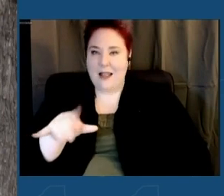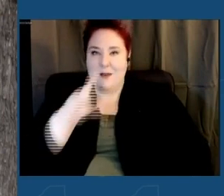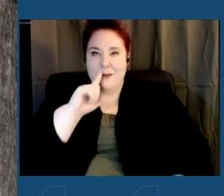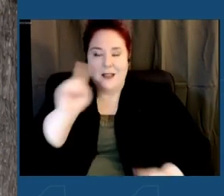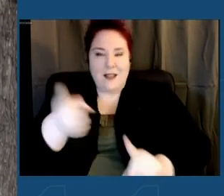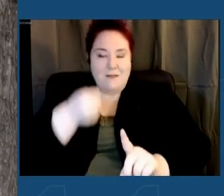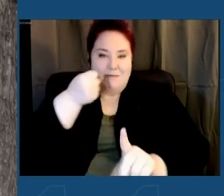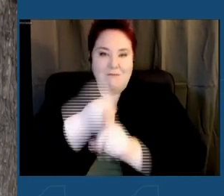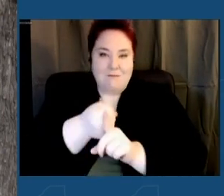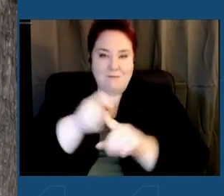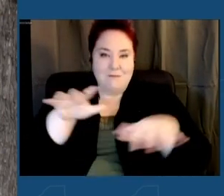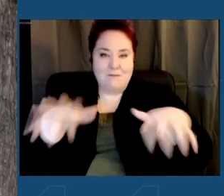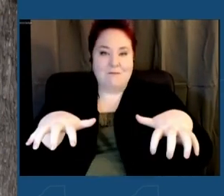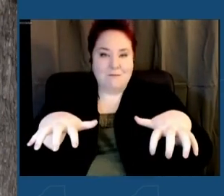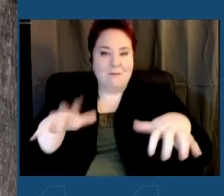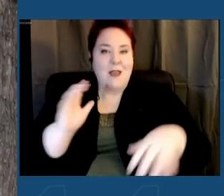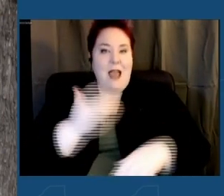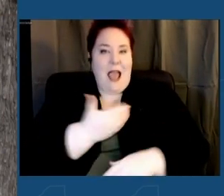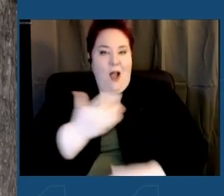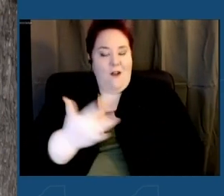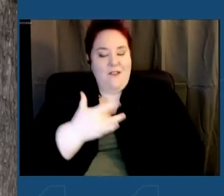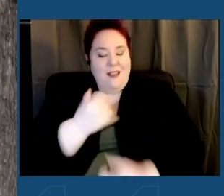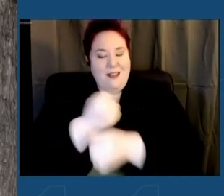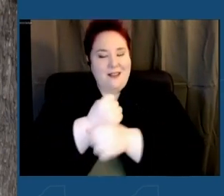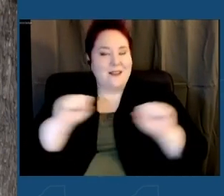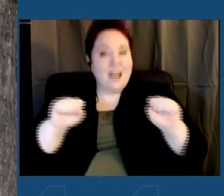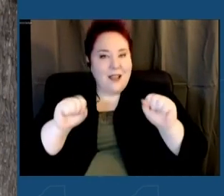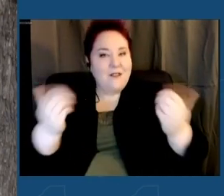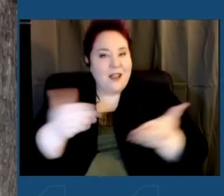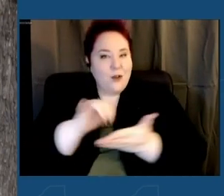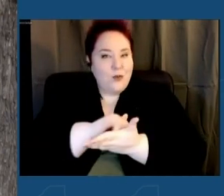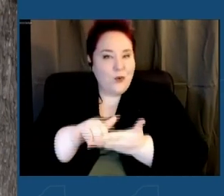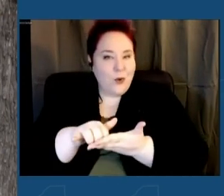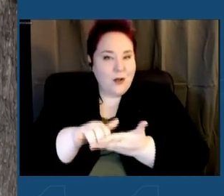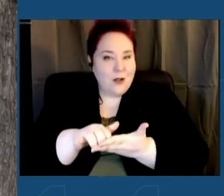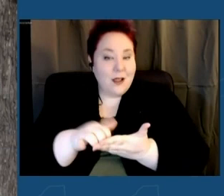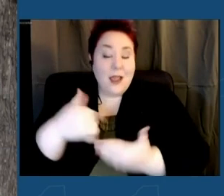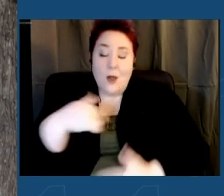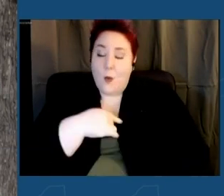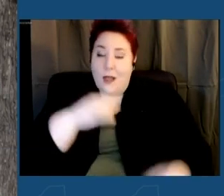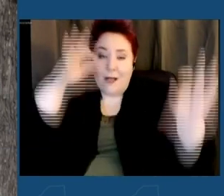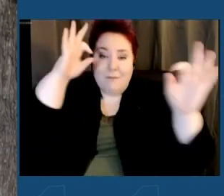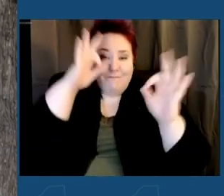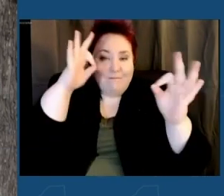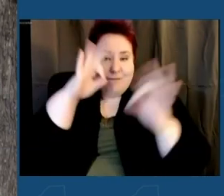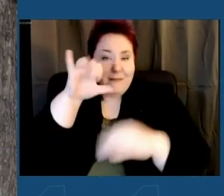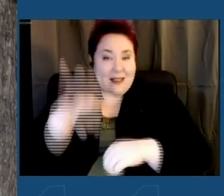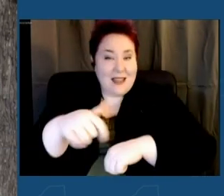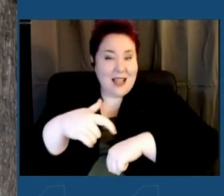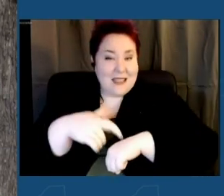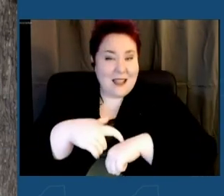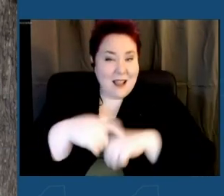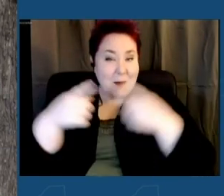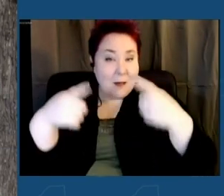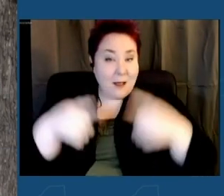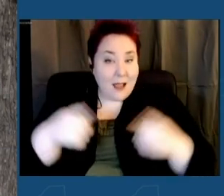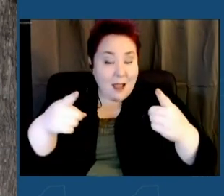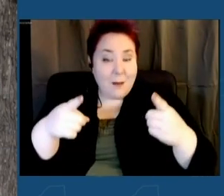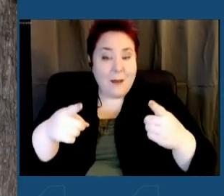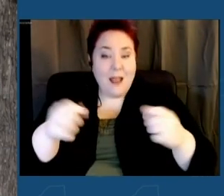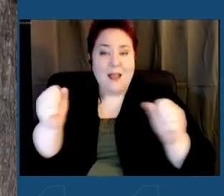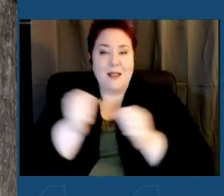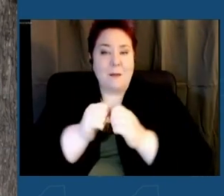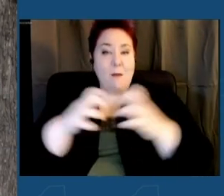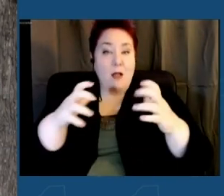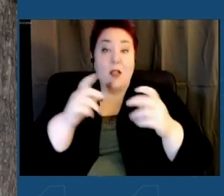York. And of course, though we didn't know it at the time, the bombing presaged a much deadlier attack